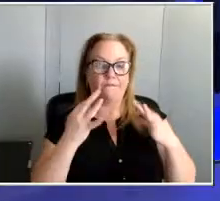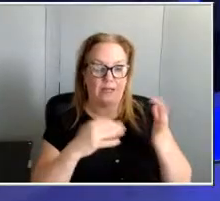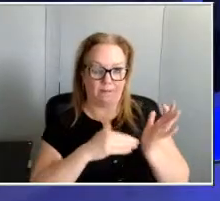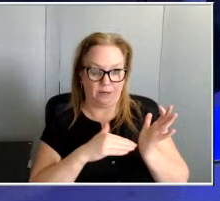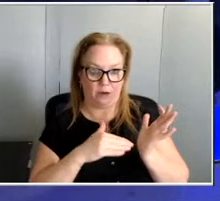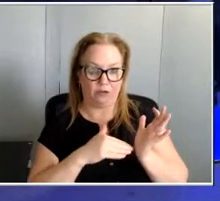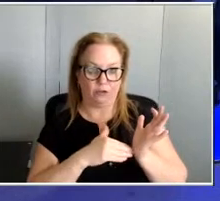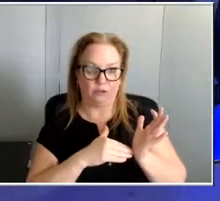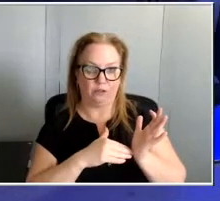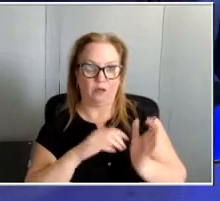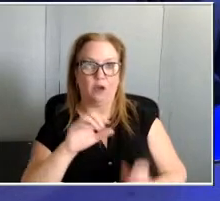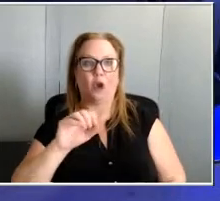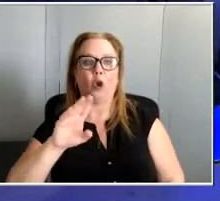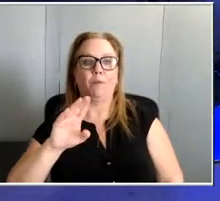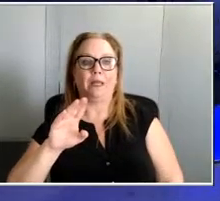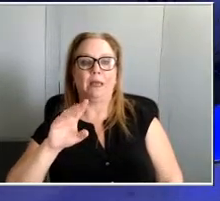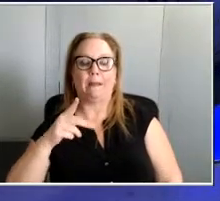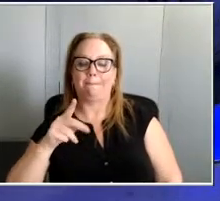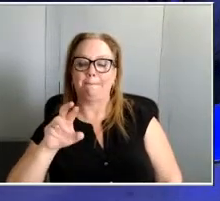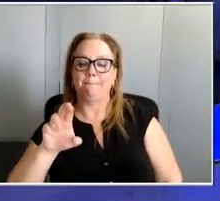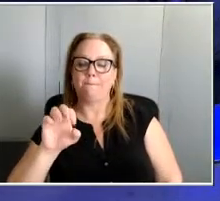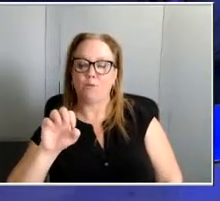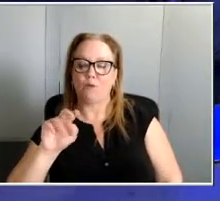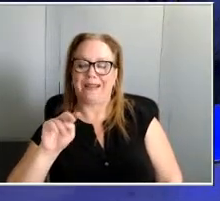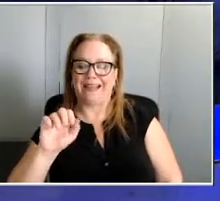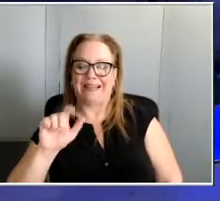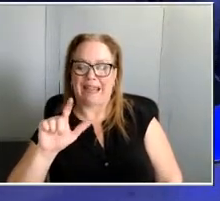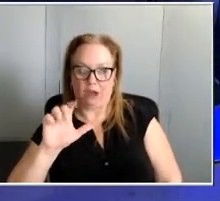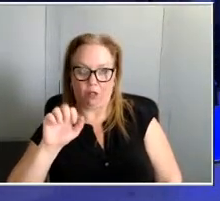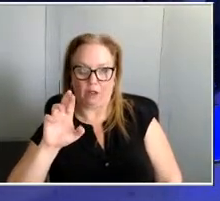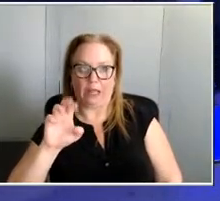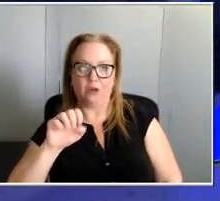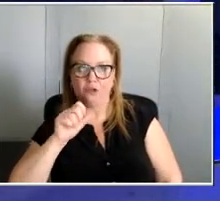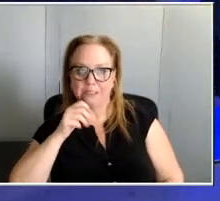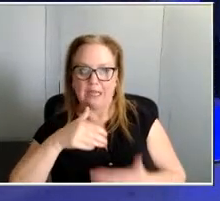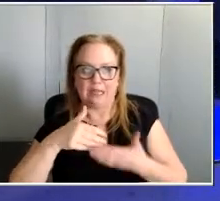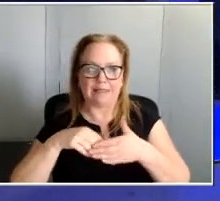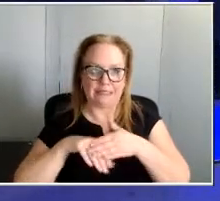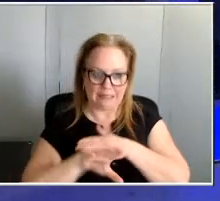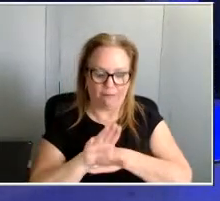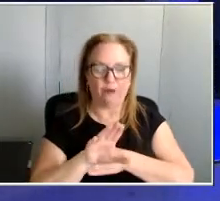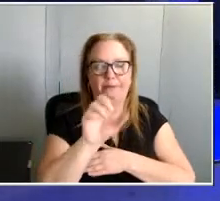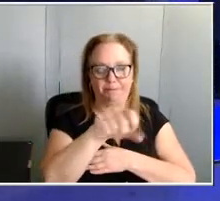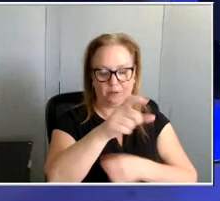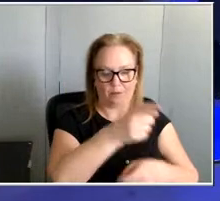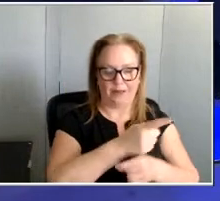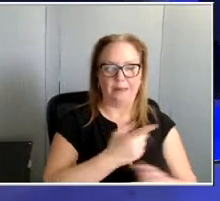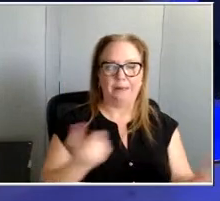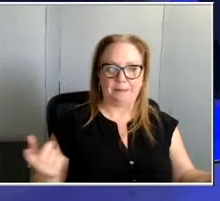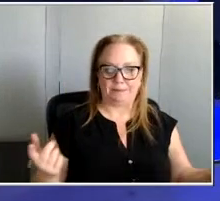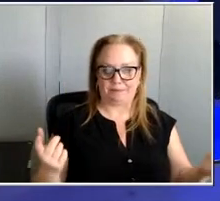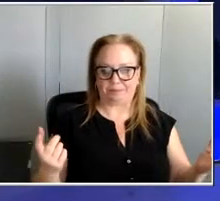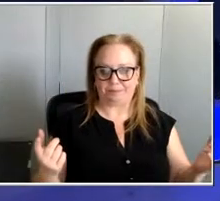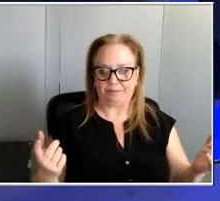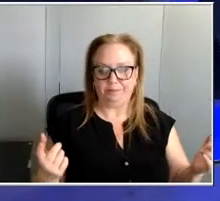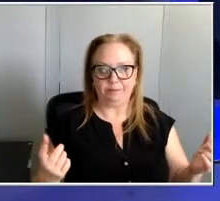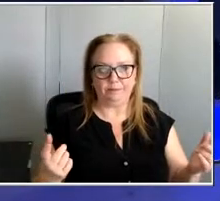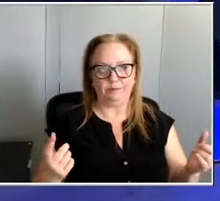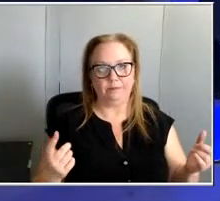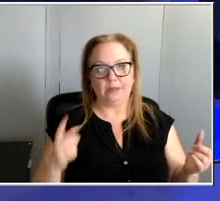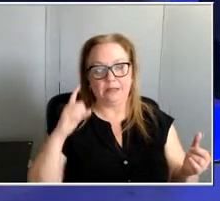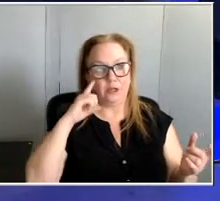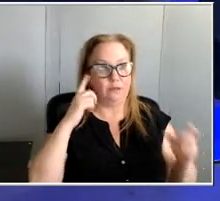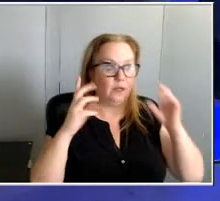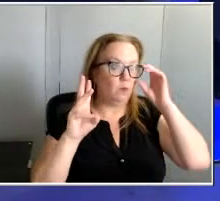still OB prenatal care occurring, but just not the deliveries. Yeah. Not deliveries, because there's, and then you would think,